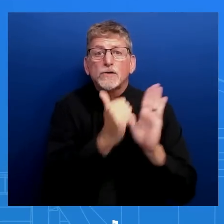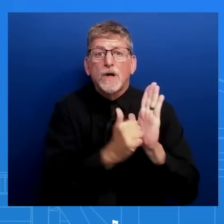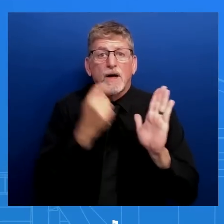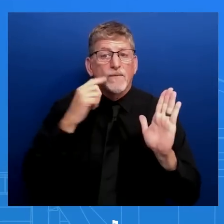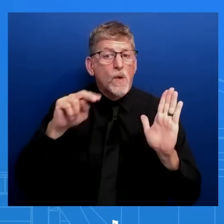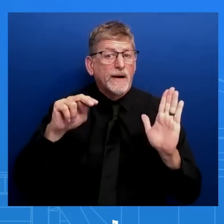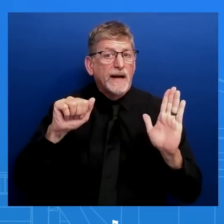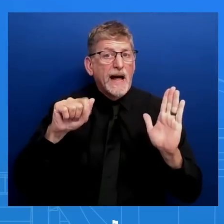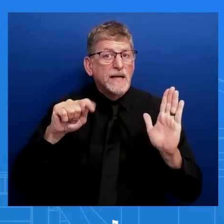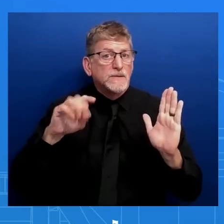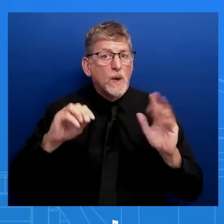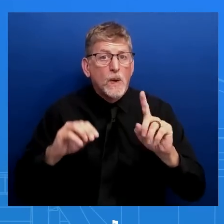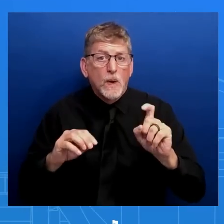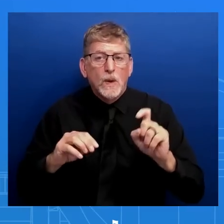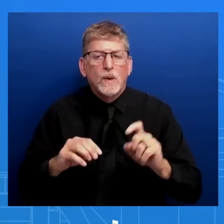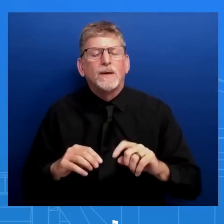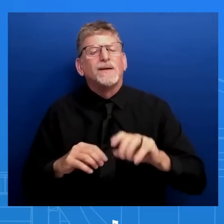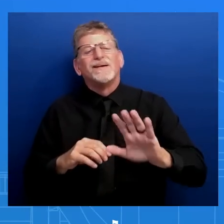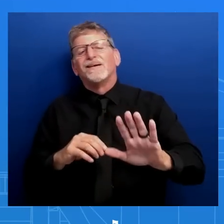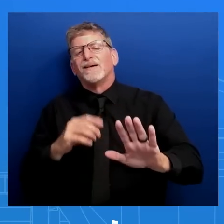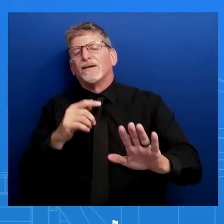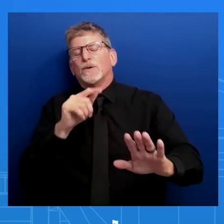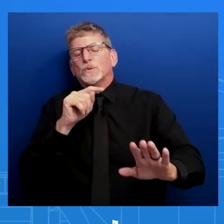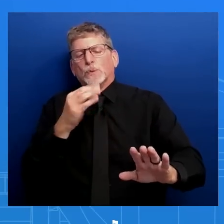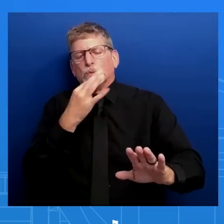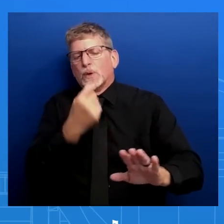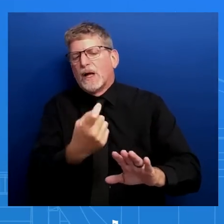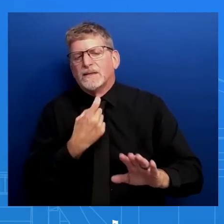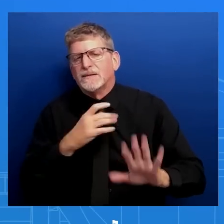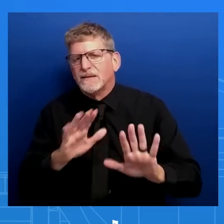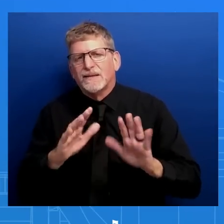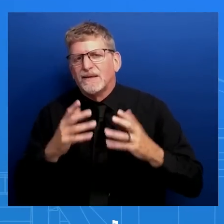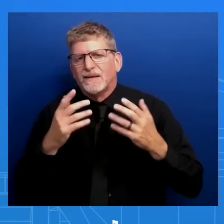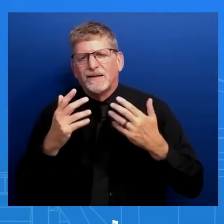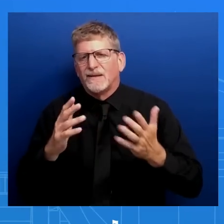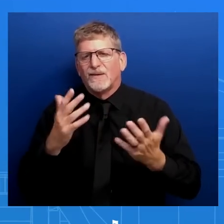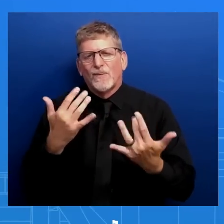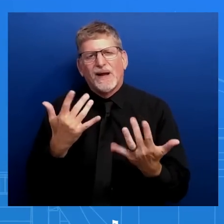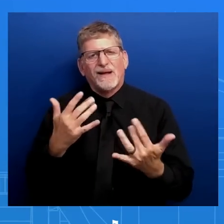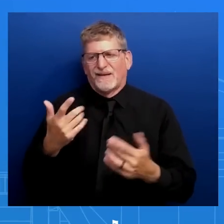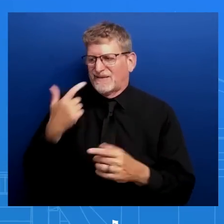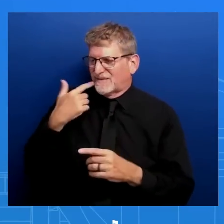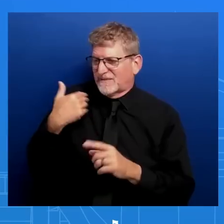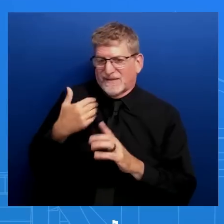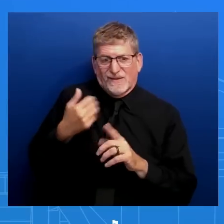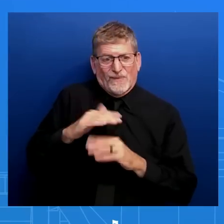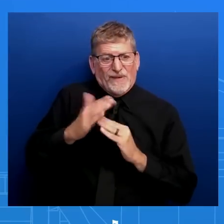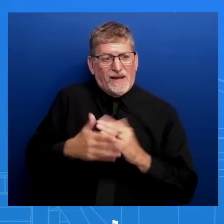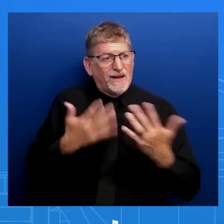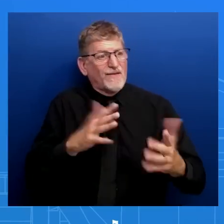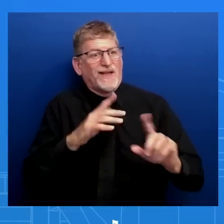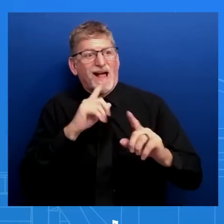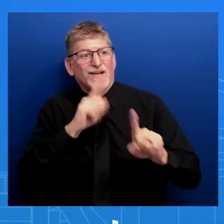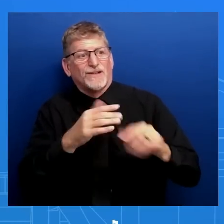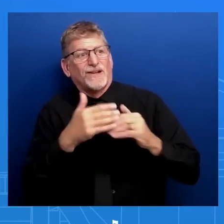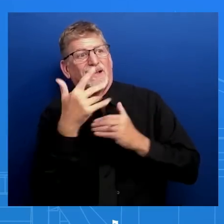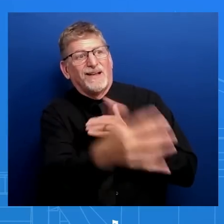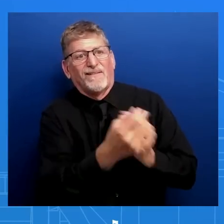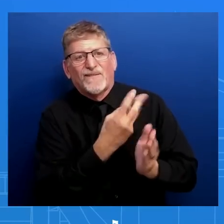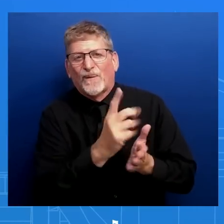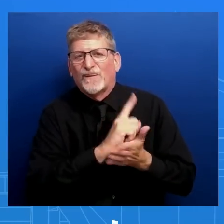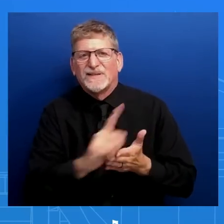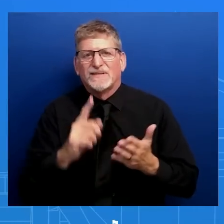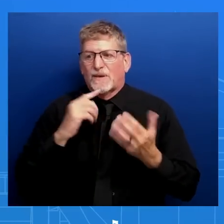the weekend. So I think I'd be fibbing to you if I told you that there was some sort of big agenda item changed because of what happened over the